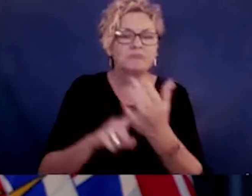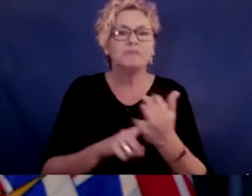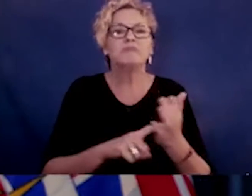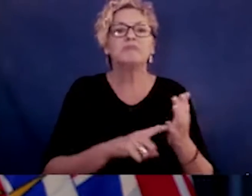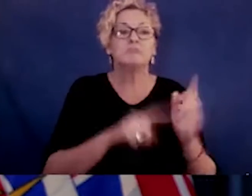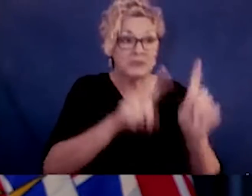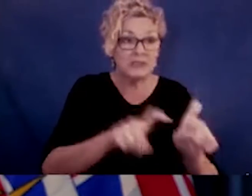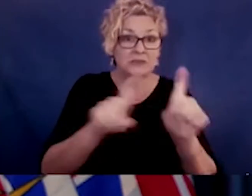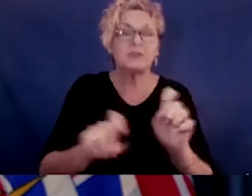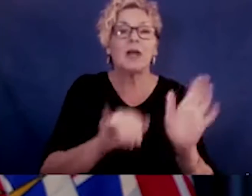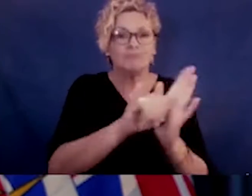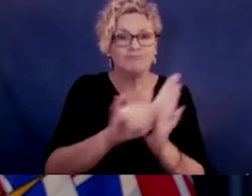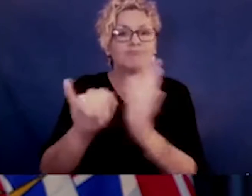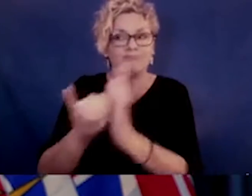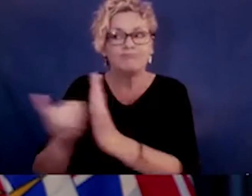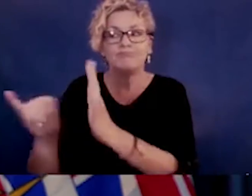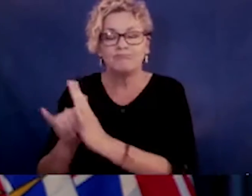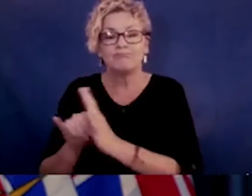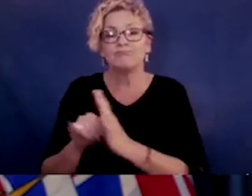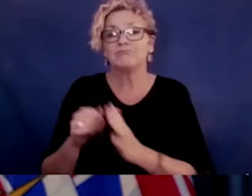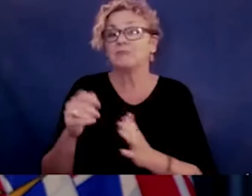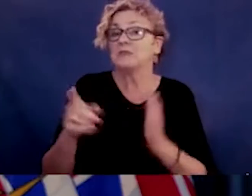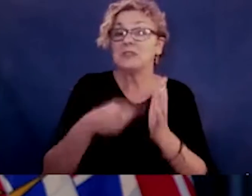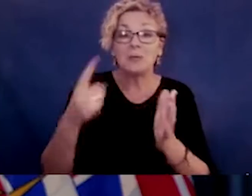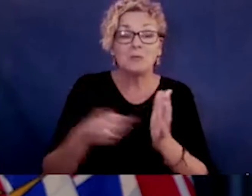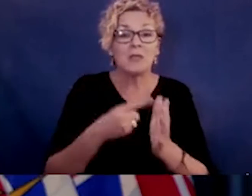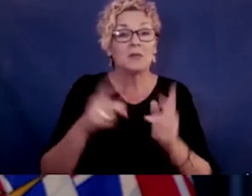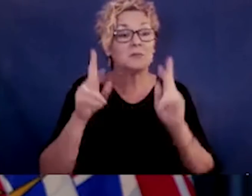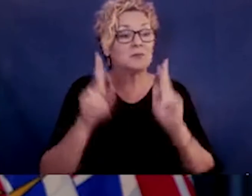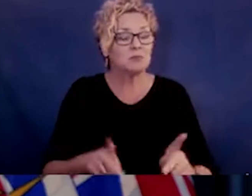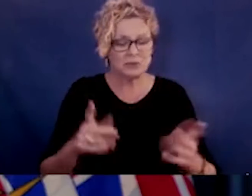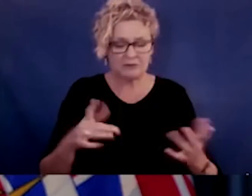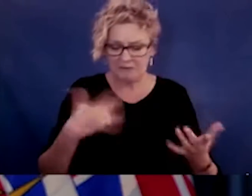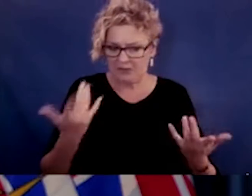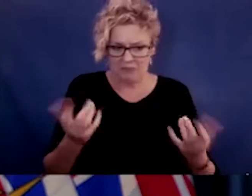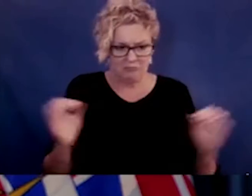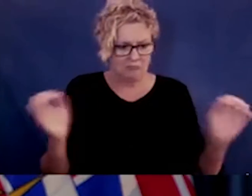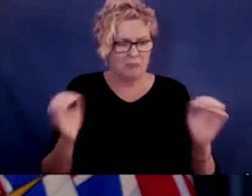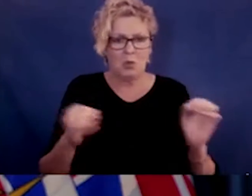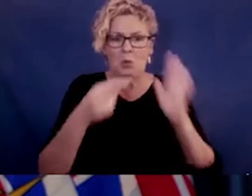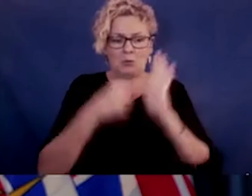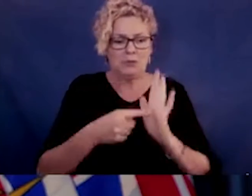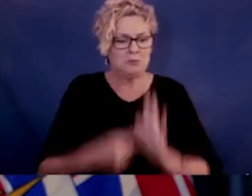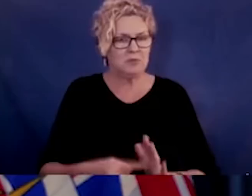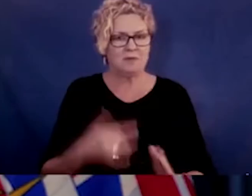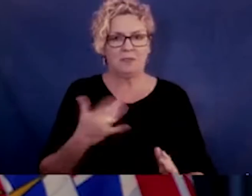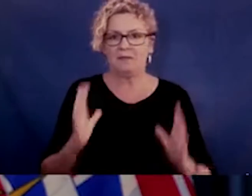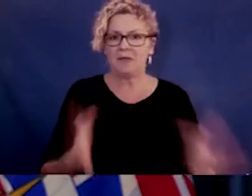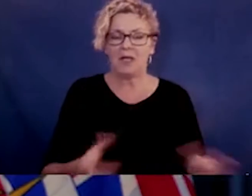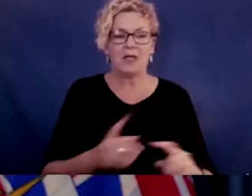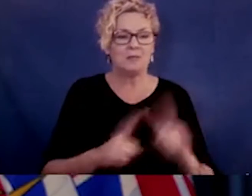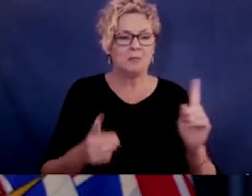important for young people and for our school-age children. As with many other activities that have restarted, these